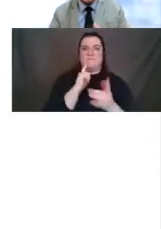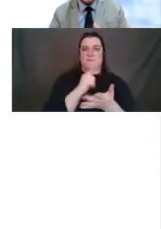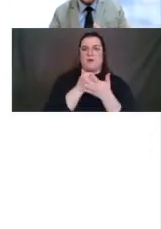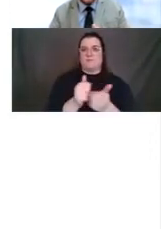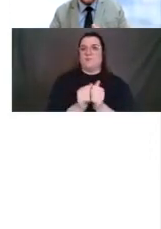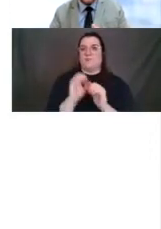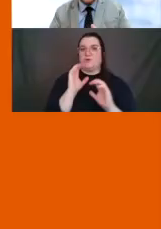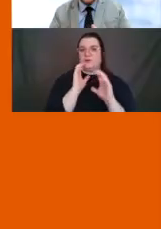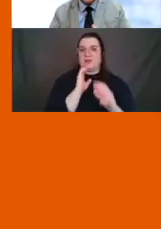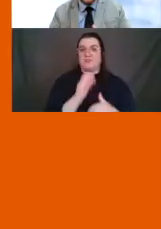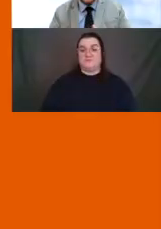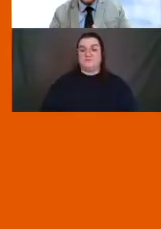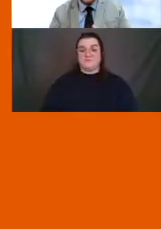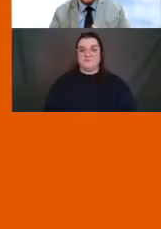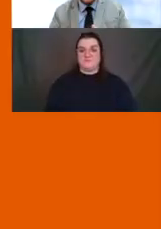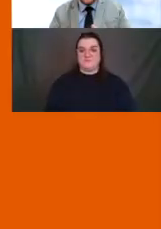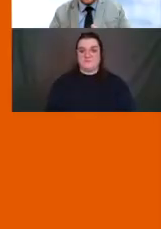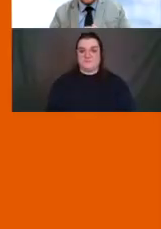slide.